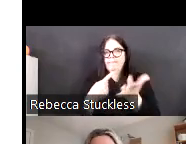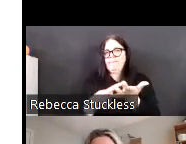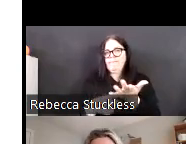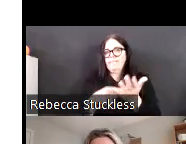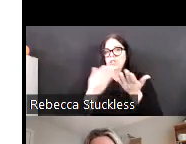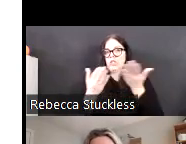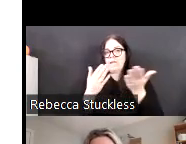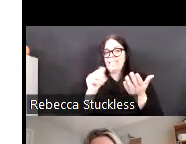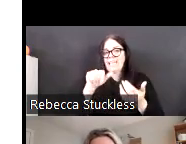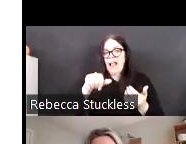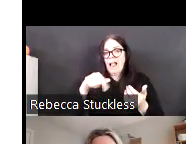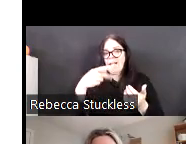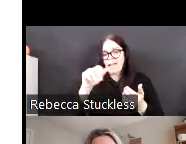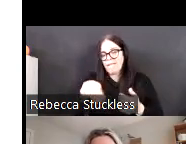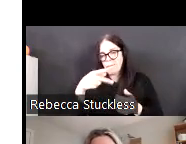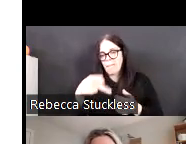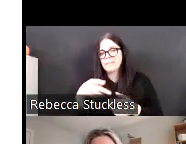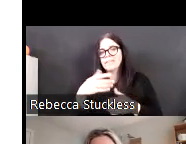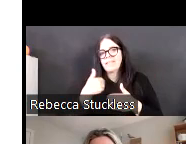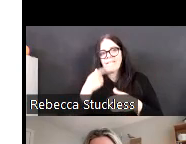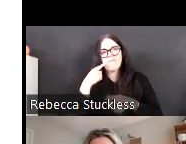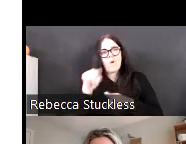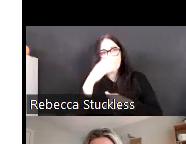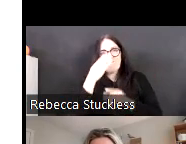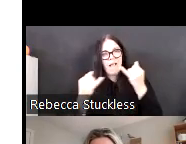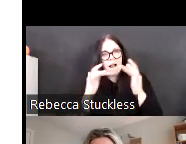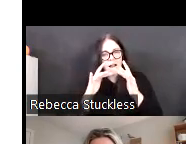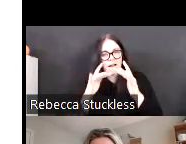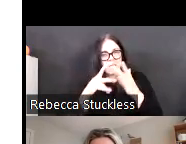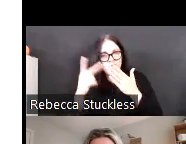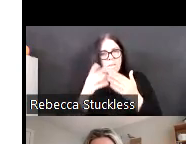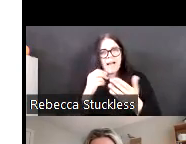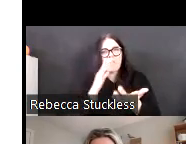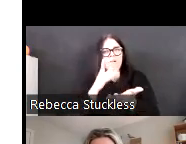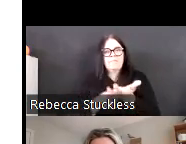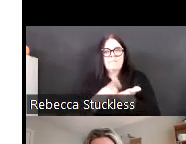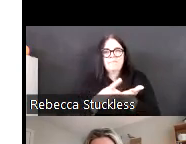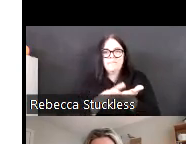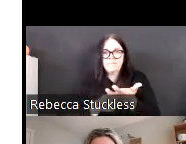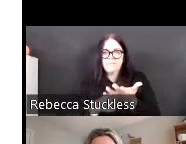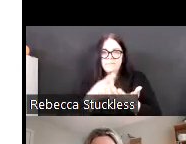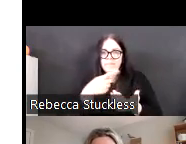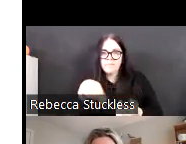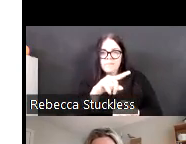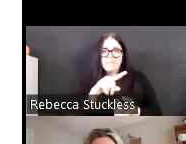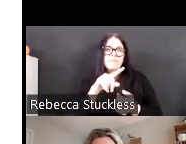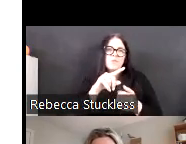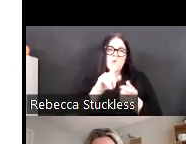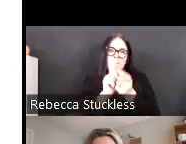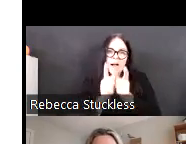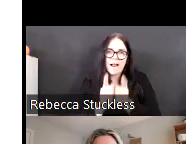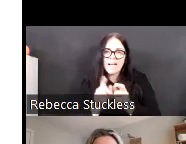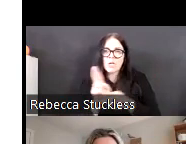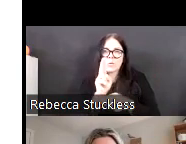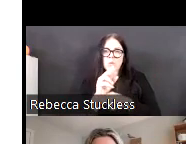to frontline programs, and also talking about work they've done creating or modifying assessments using Google Sheets and Google